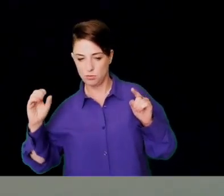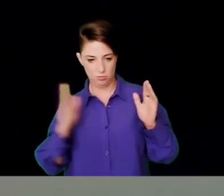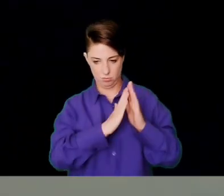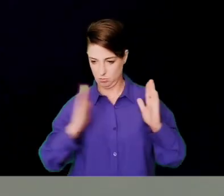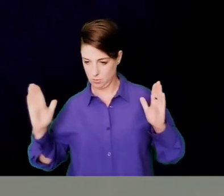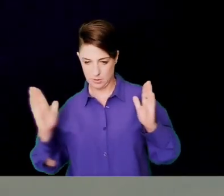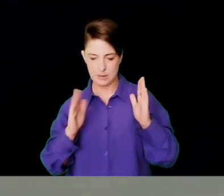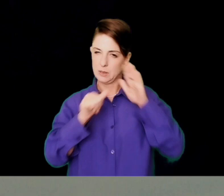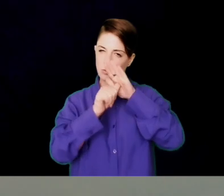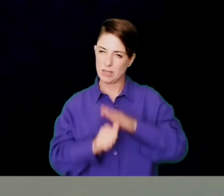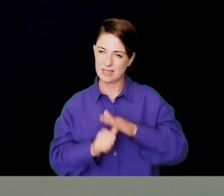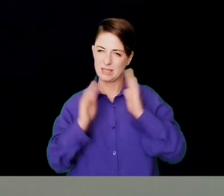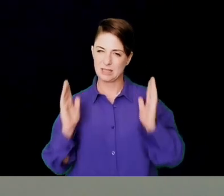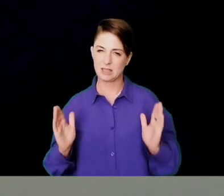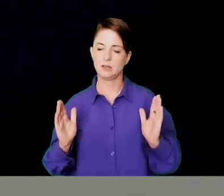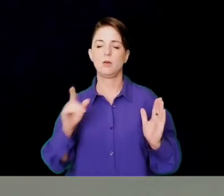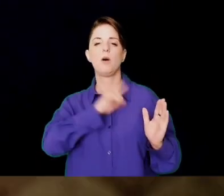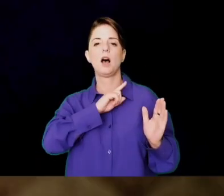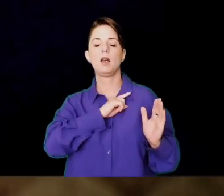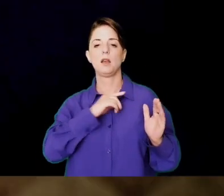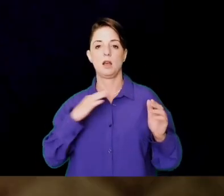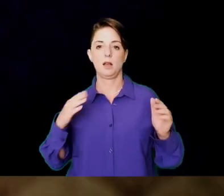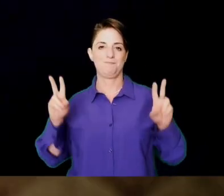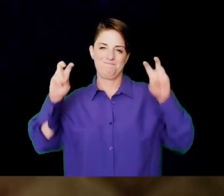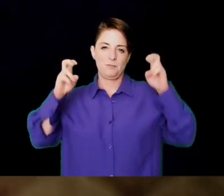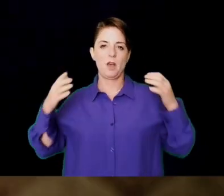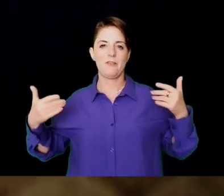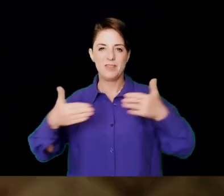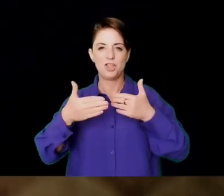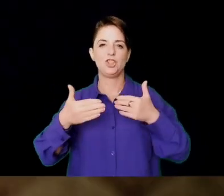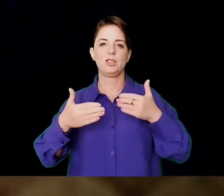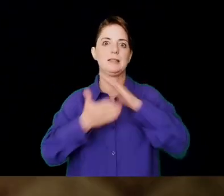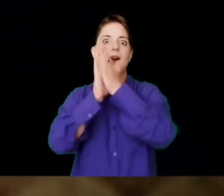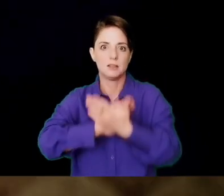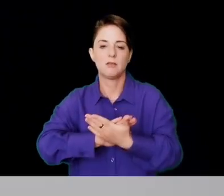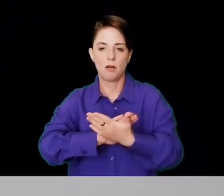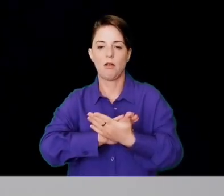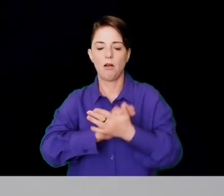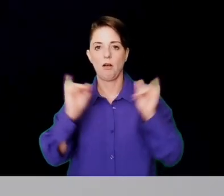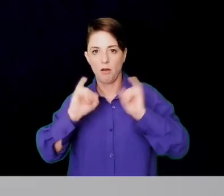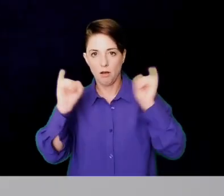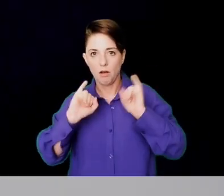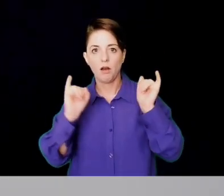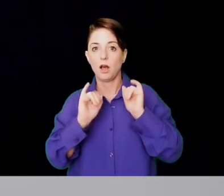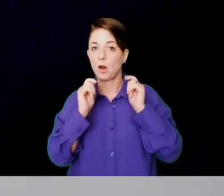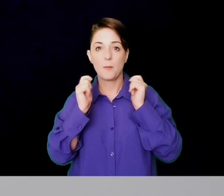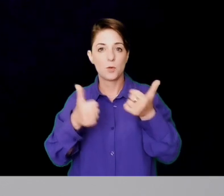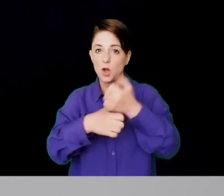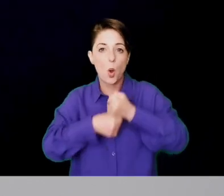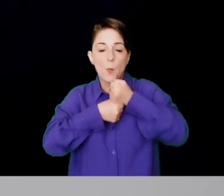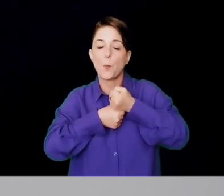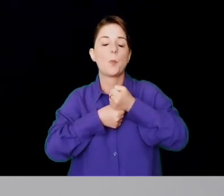early noughties, because there were a lot of fish disasters around the place. There wasn't really much